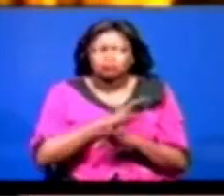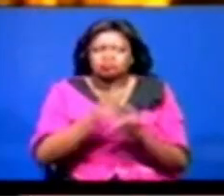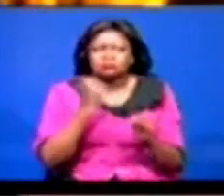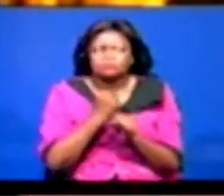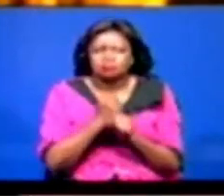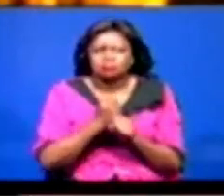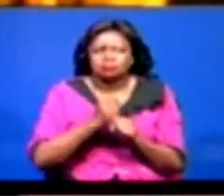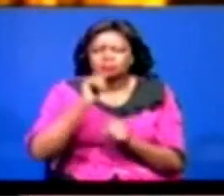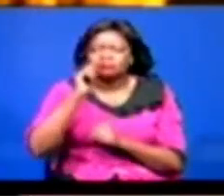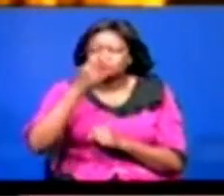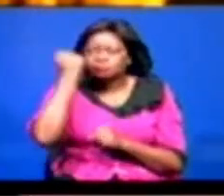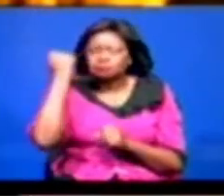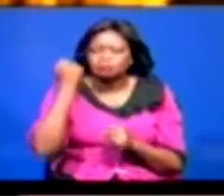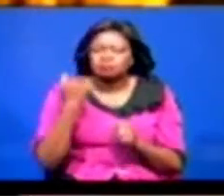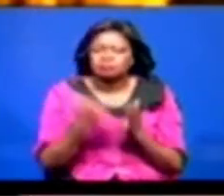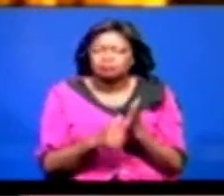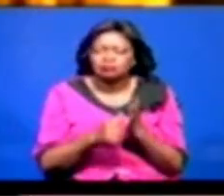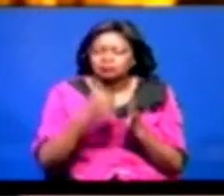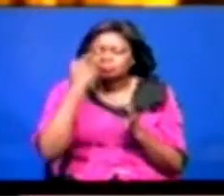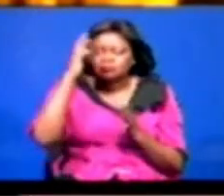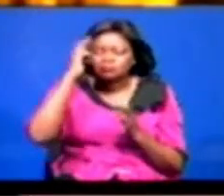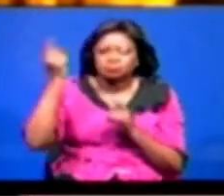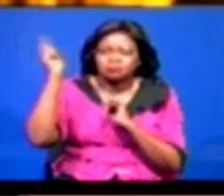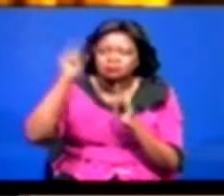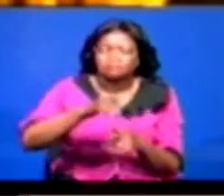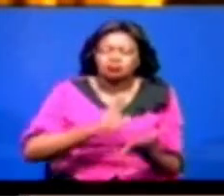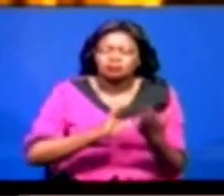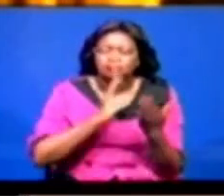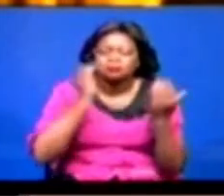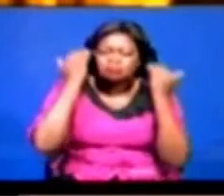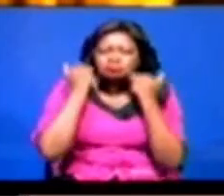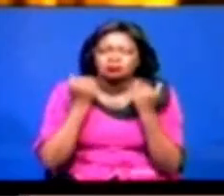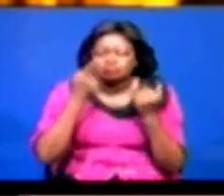of the chaos, as the reason to come before this court for relief.